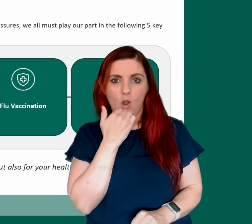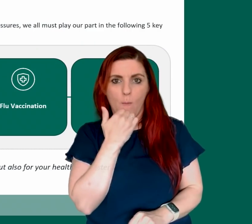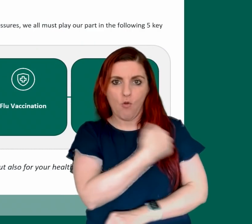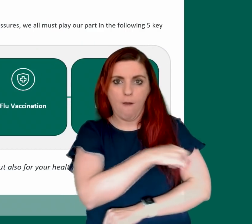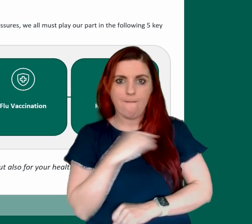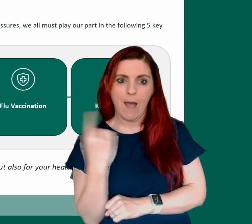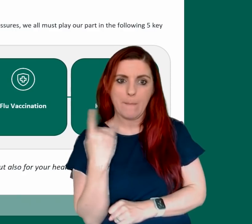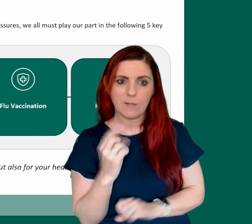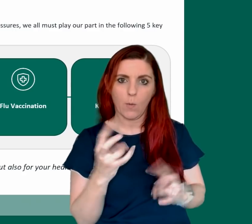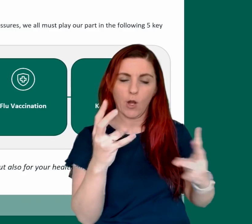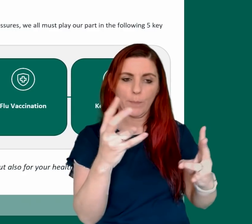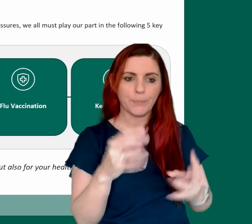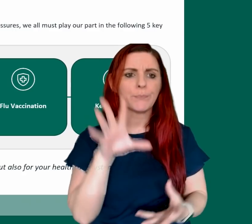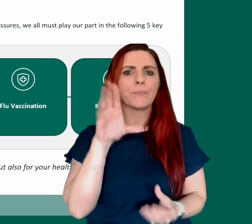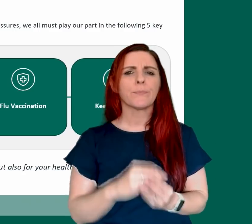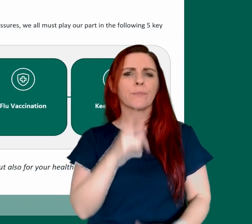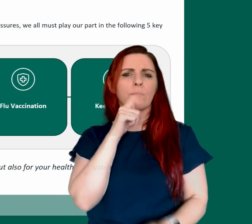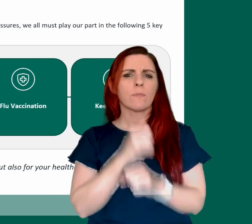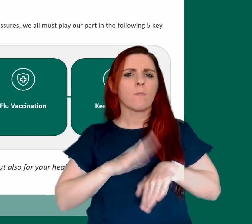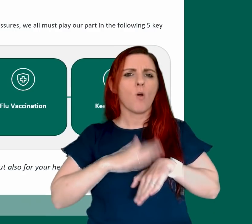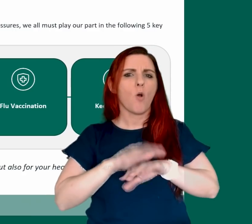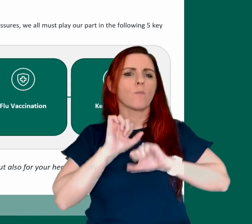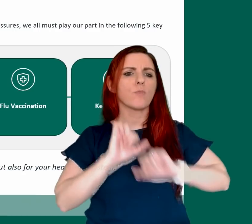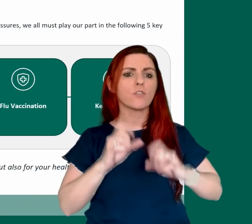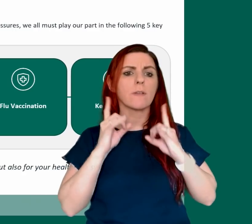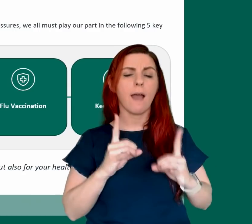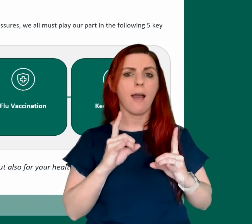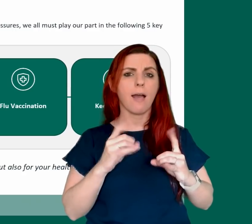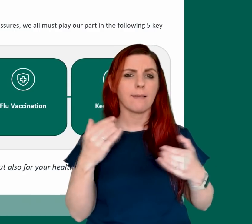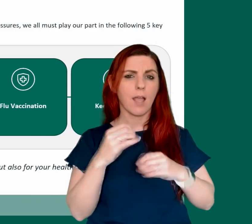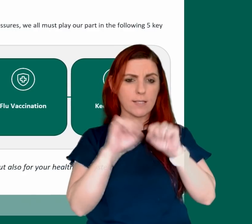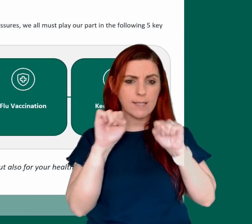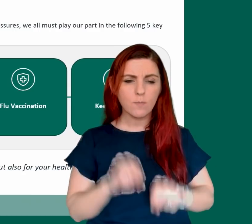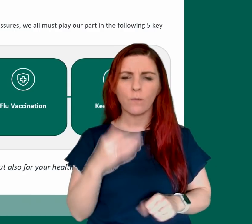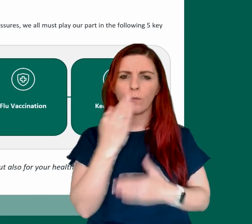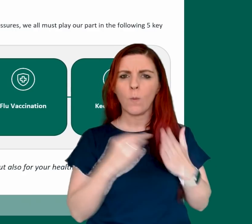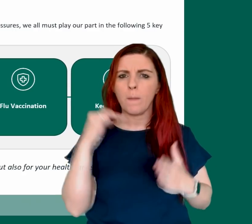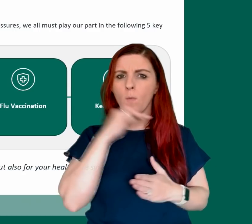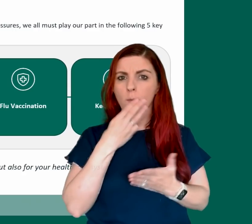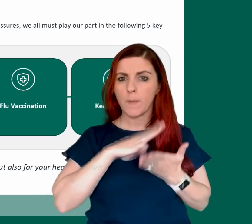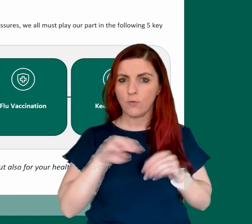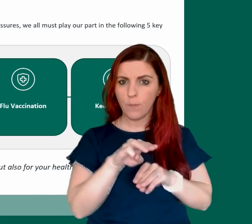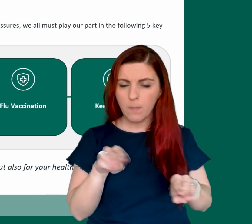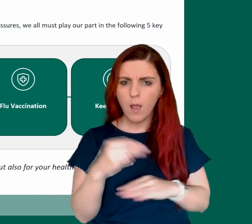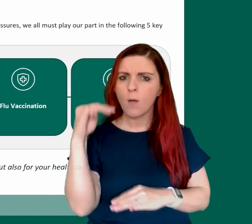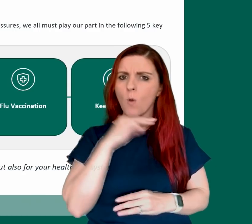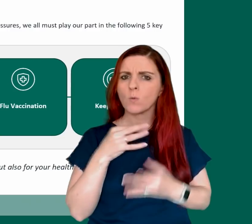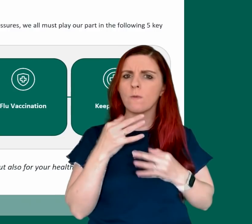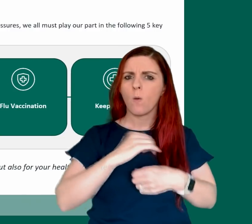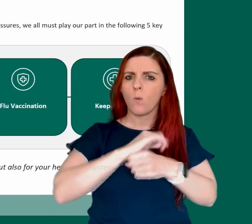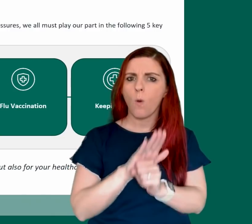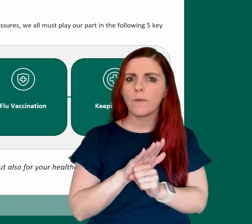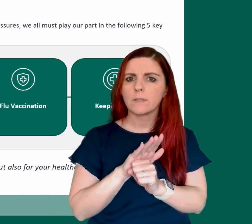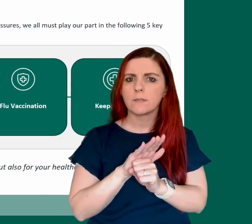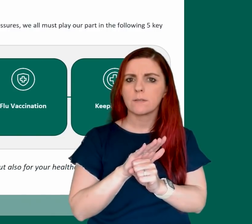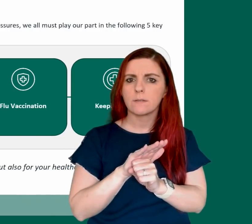in conclusion, in terms of the increased pressures in our health system, again, a few key messages for people. So important to follow the COVID-19 guidelines,